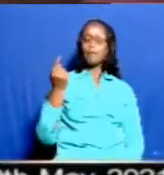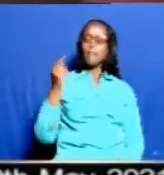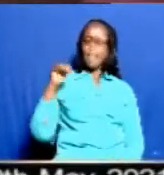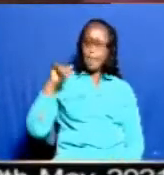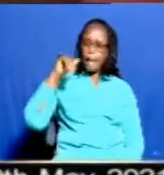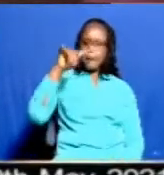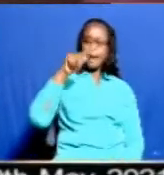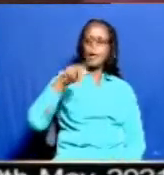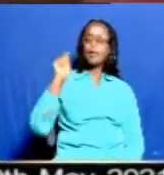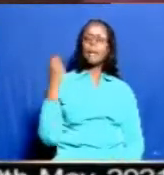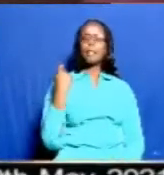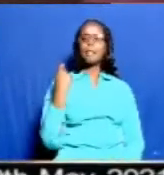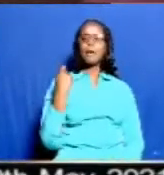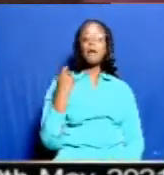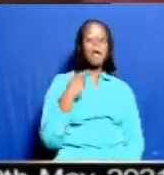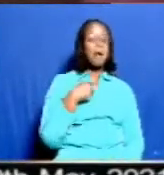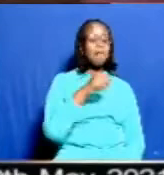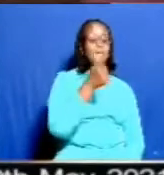It has no